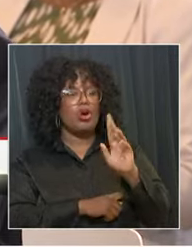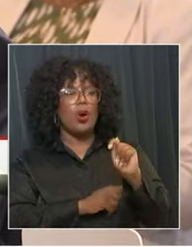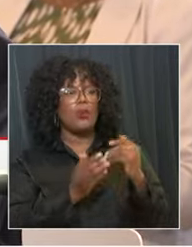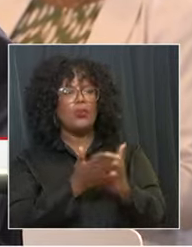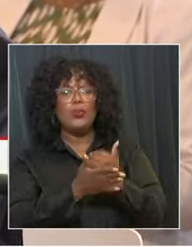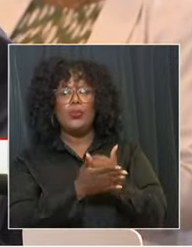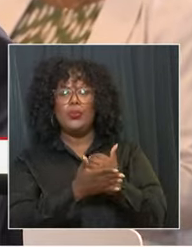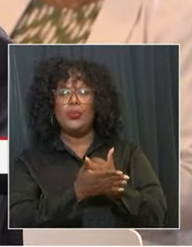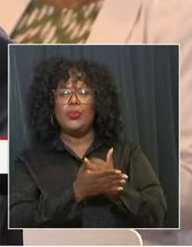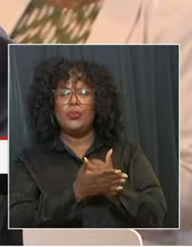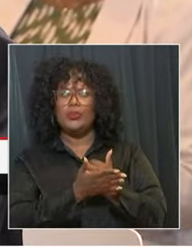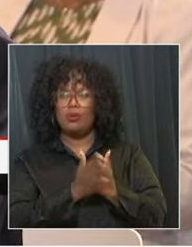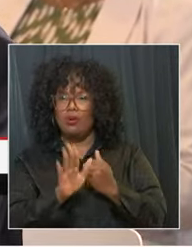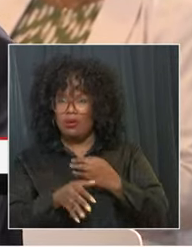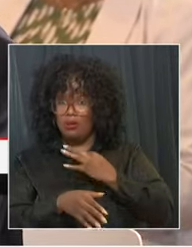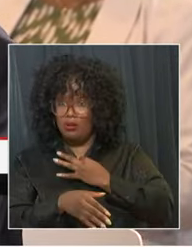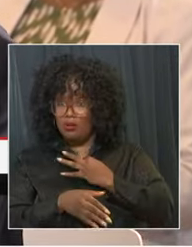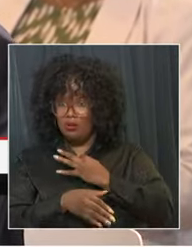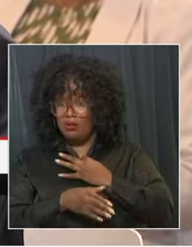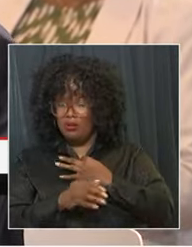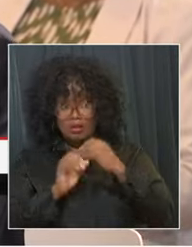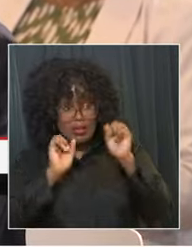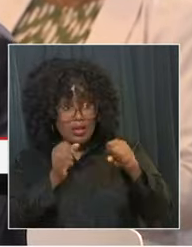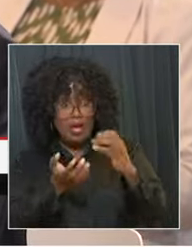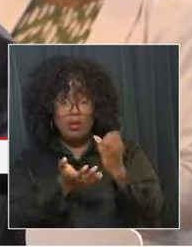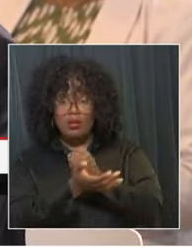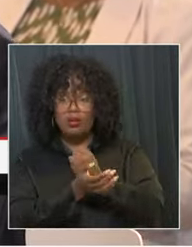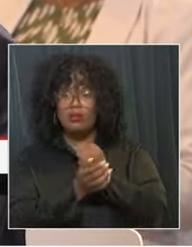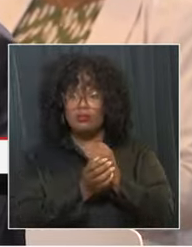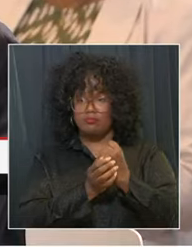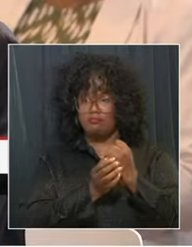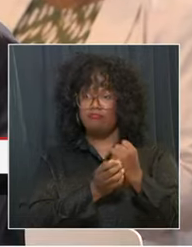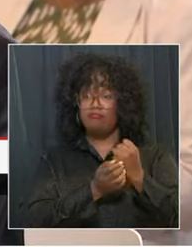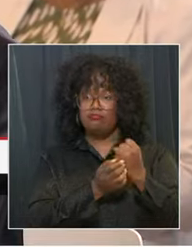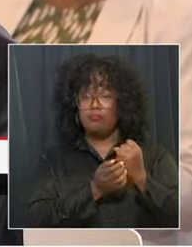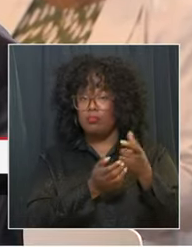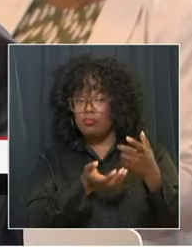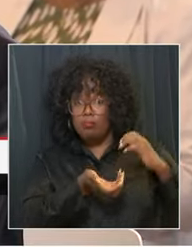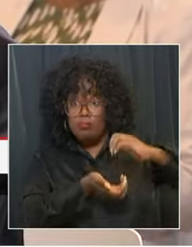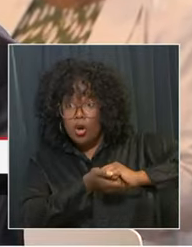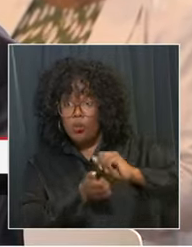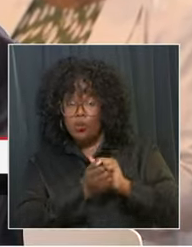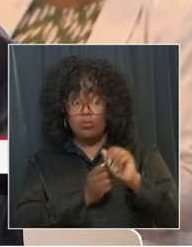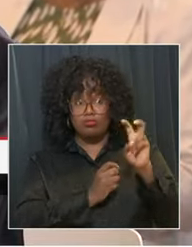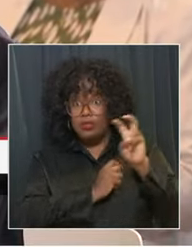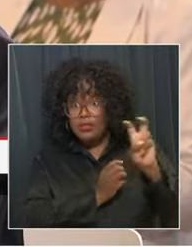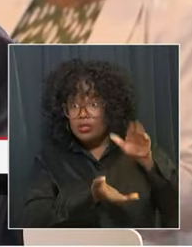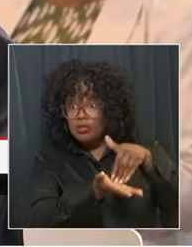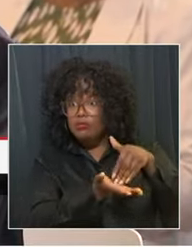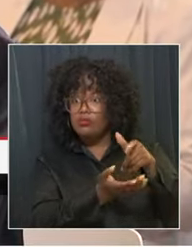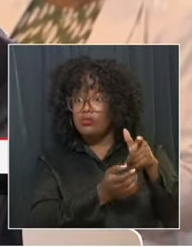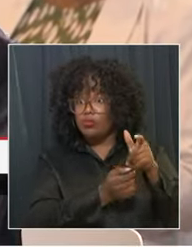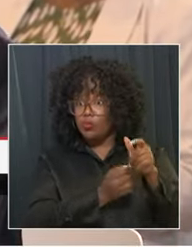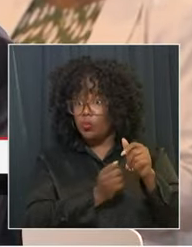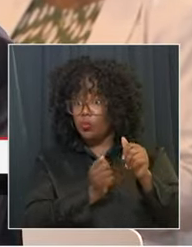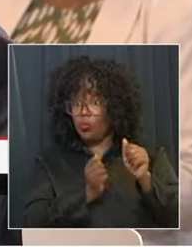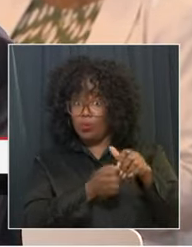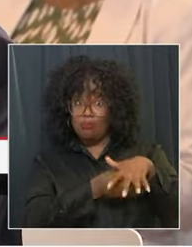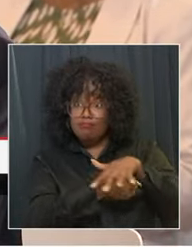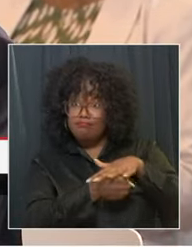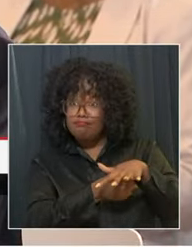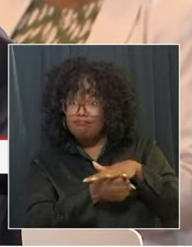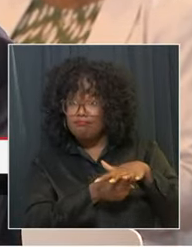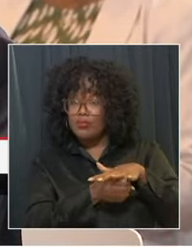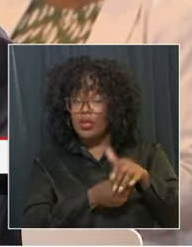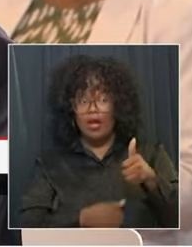bus services, dedicated bus services could be there to go down Benning Road, expand east, connect to Union Station. Perhaps that's what the DDOT study